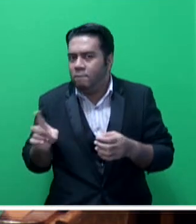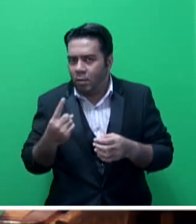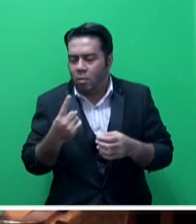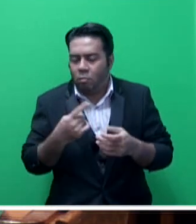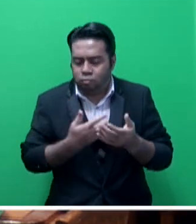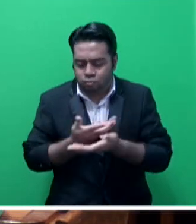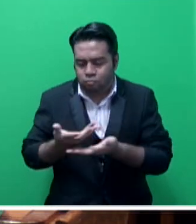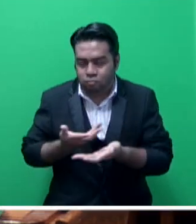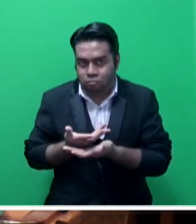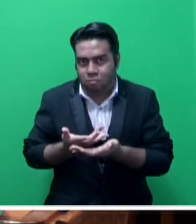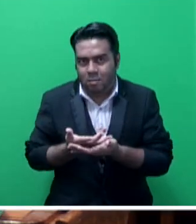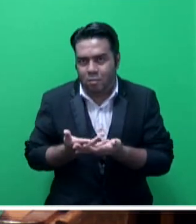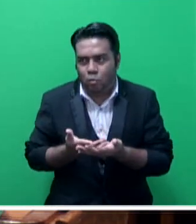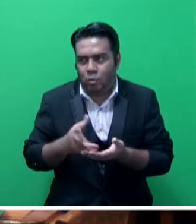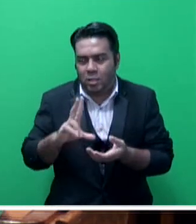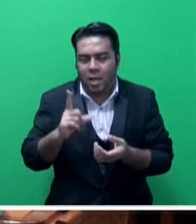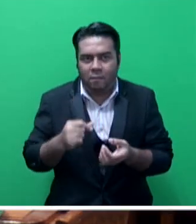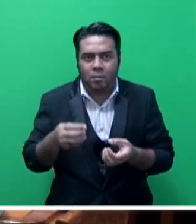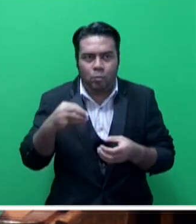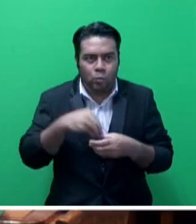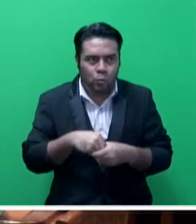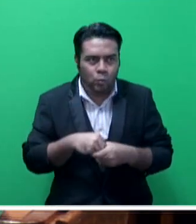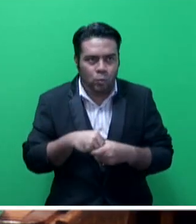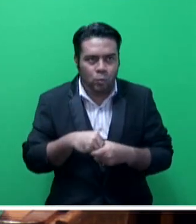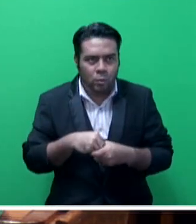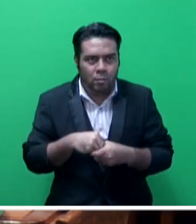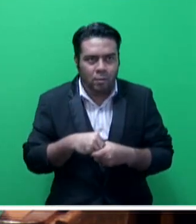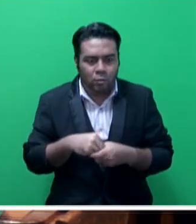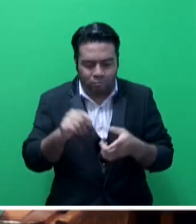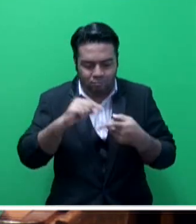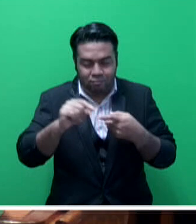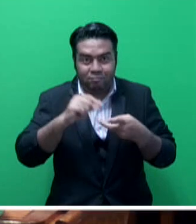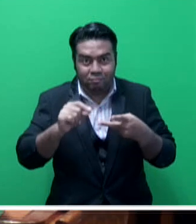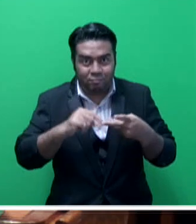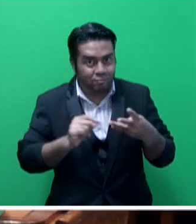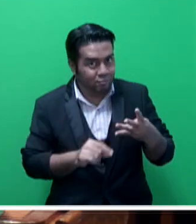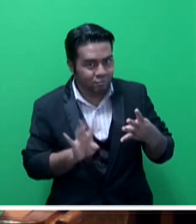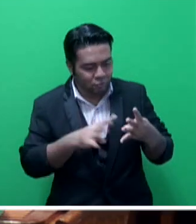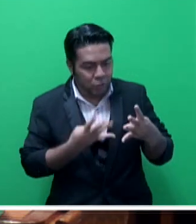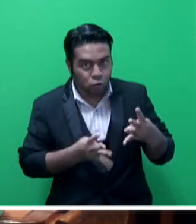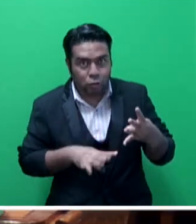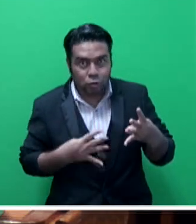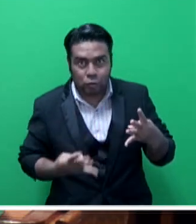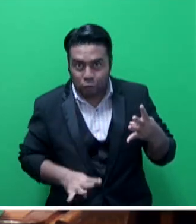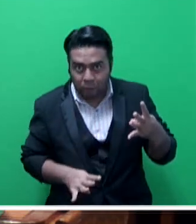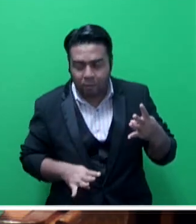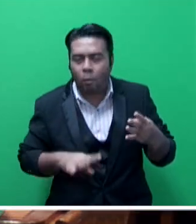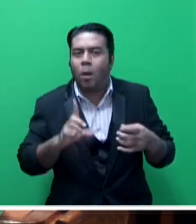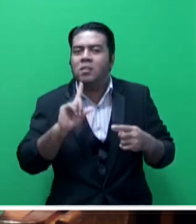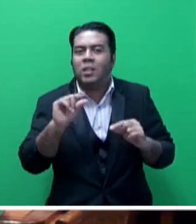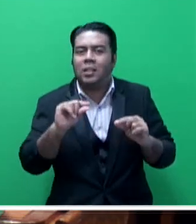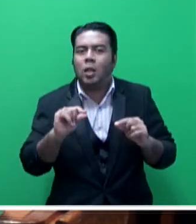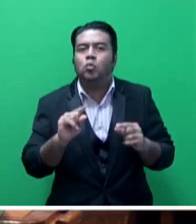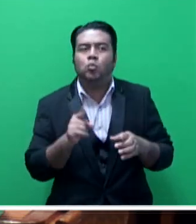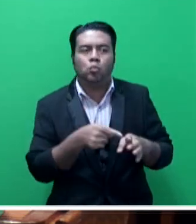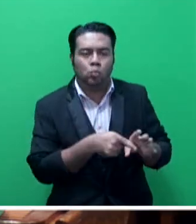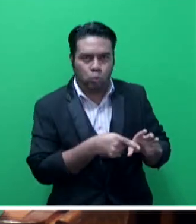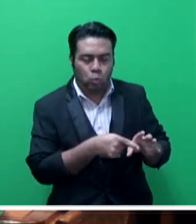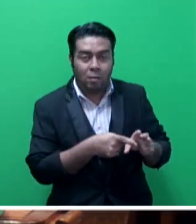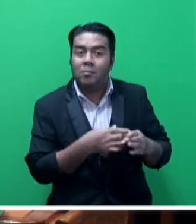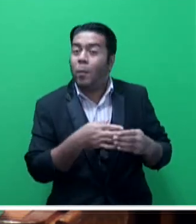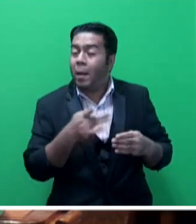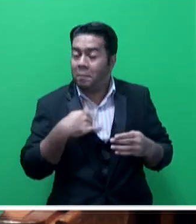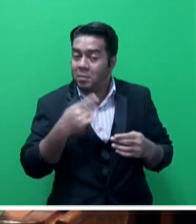it's being noted and of course ticked off as well in terms of what has been done to it. May I